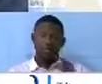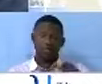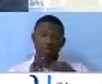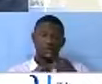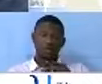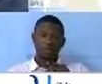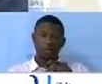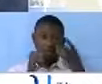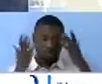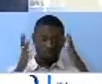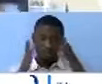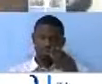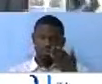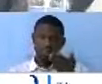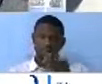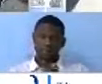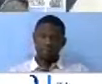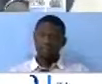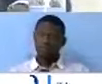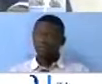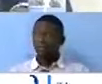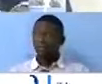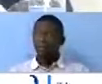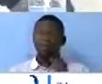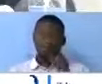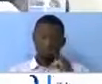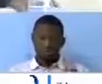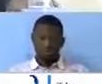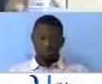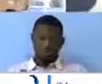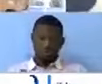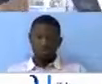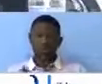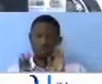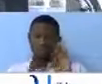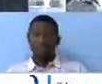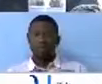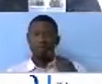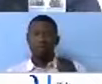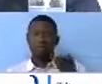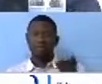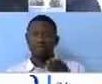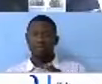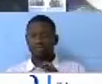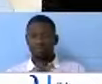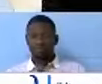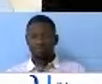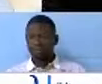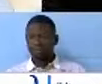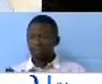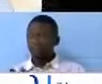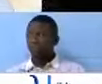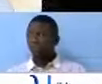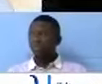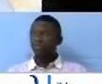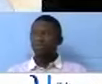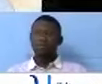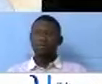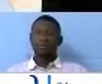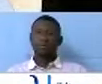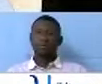their case? Okay, we move on. We leave it at that. But before you move